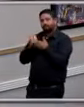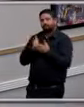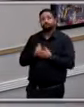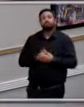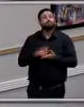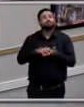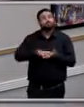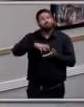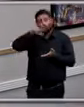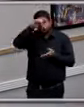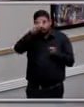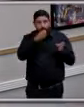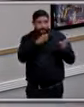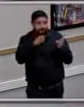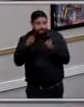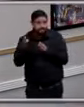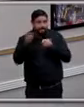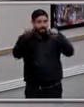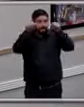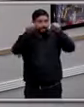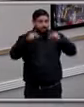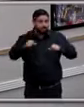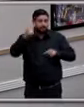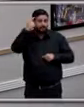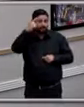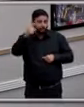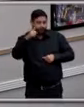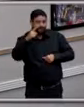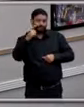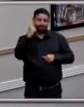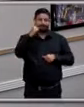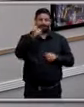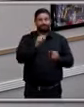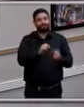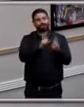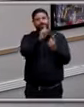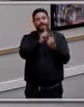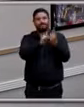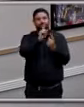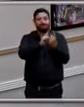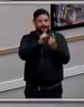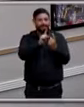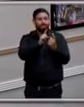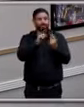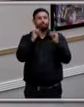the learning plan been posted for face-to-face instruction?